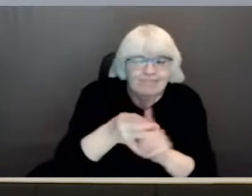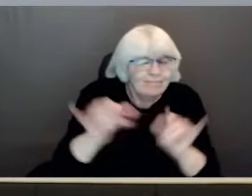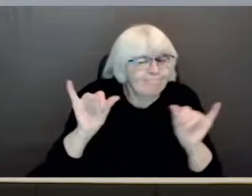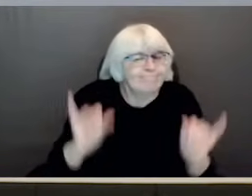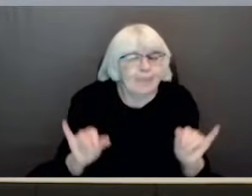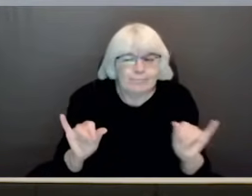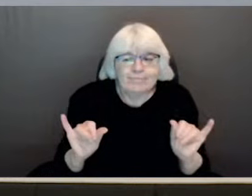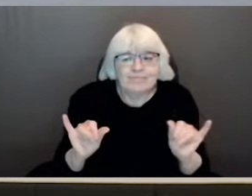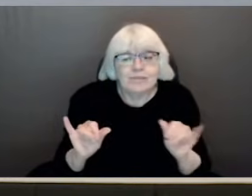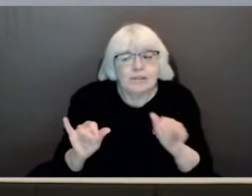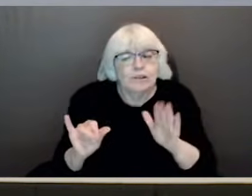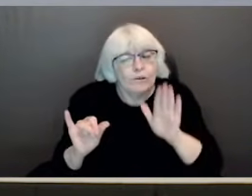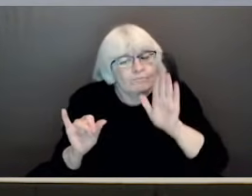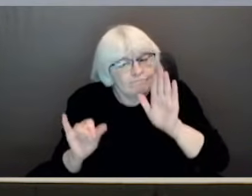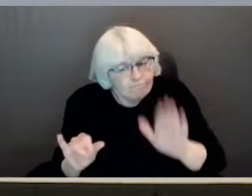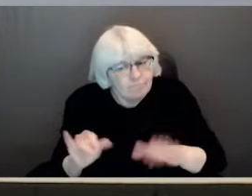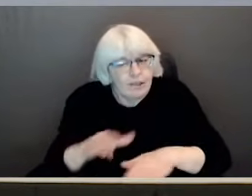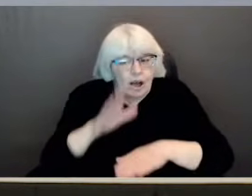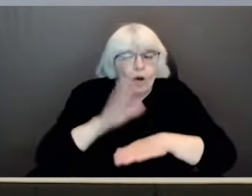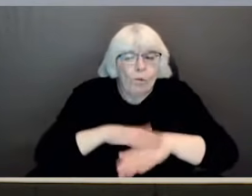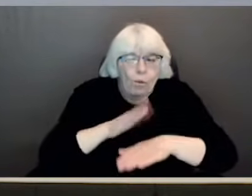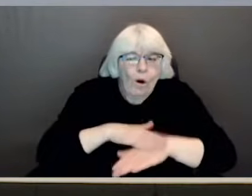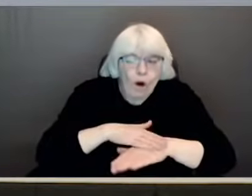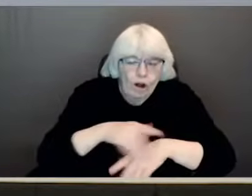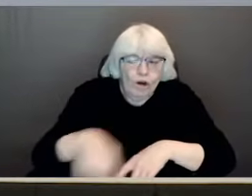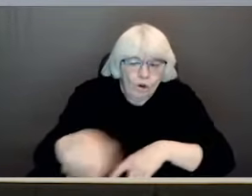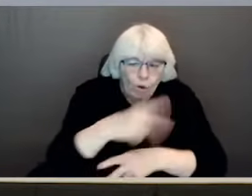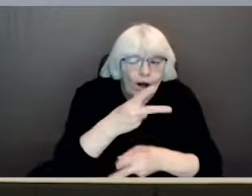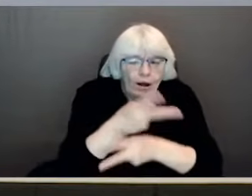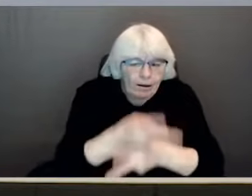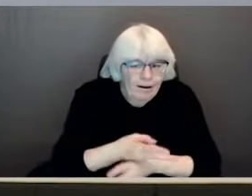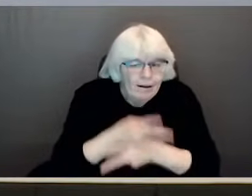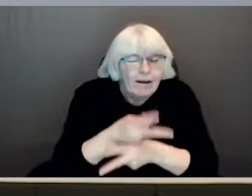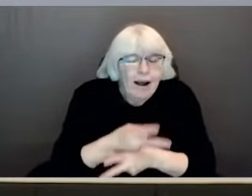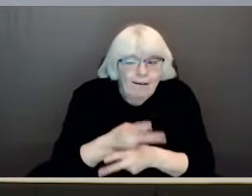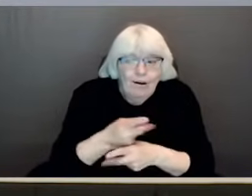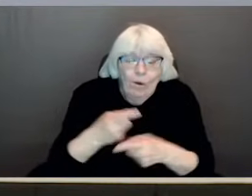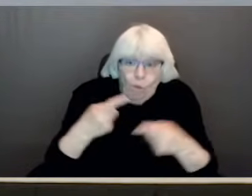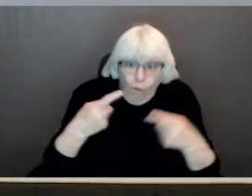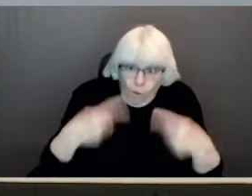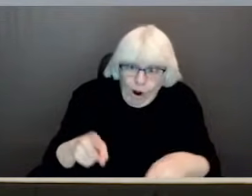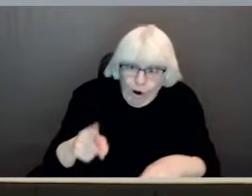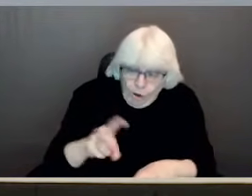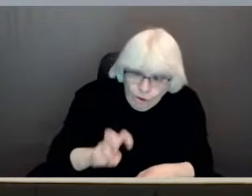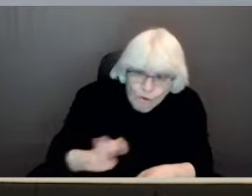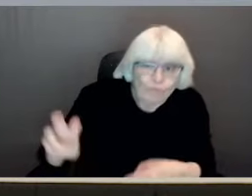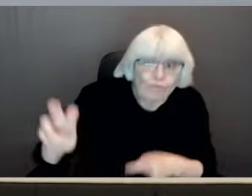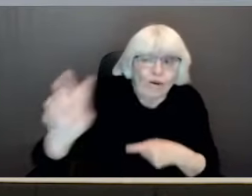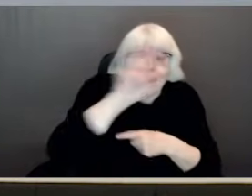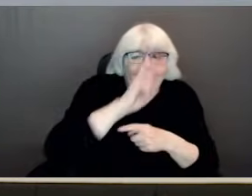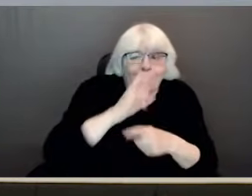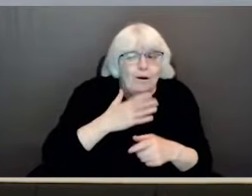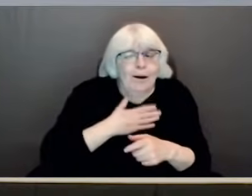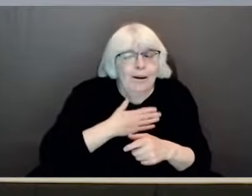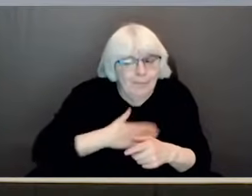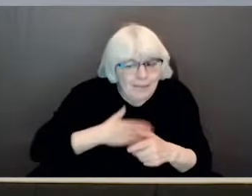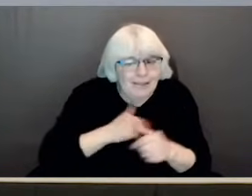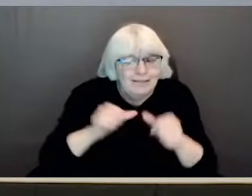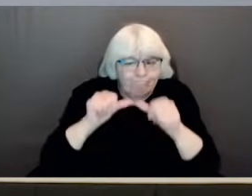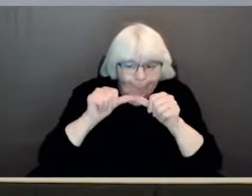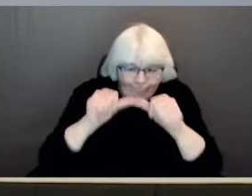places, masking. Certainly don't travel or go places if you're sick. Wash your